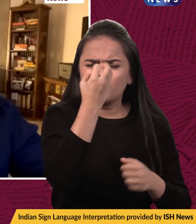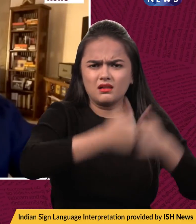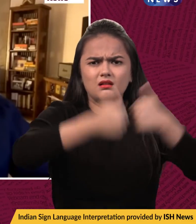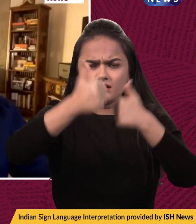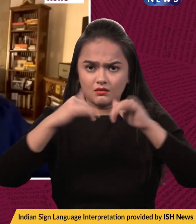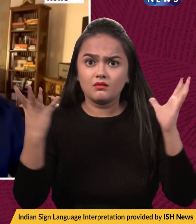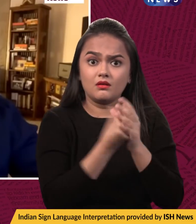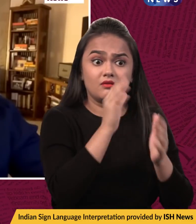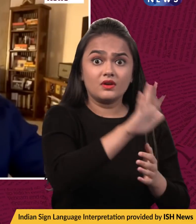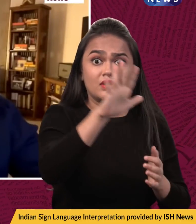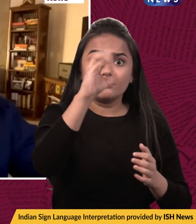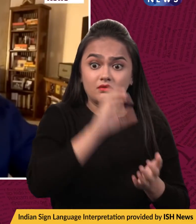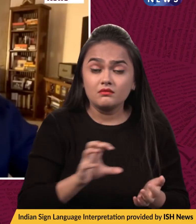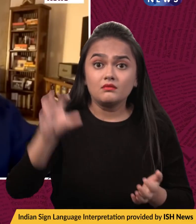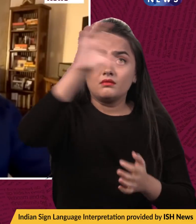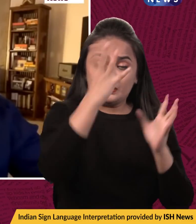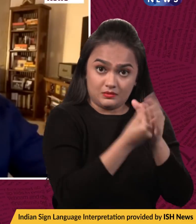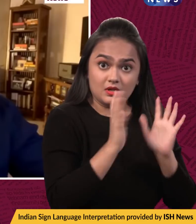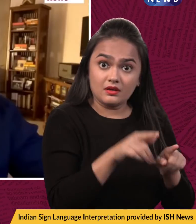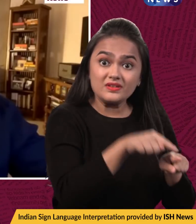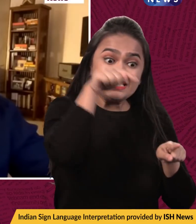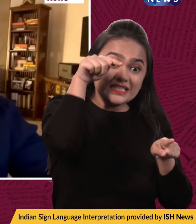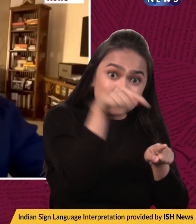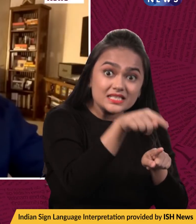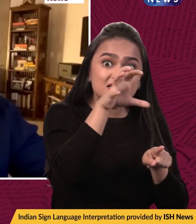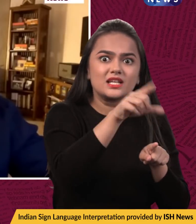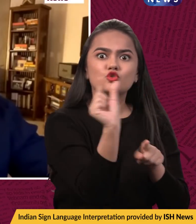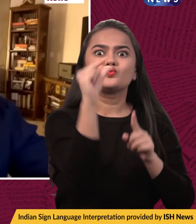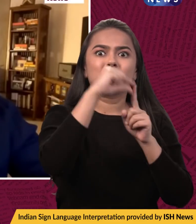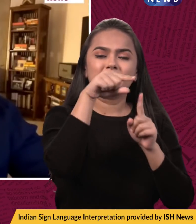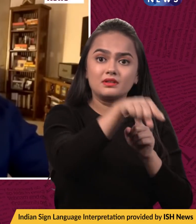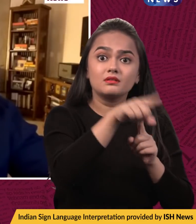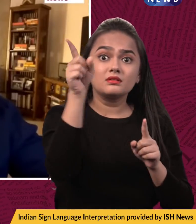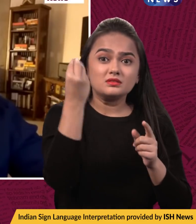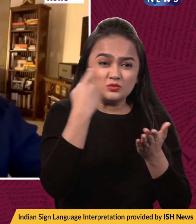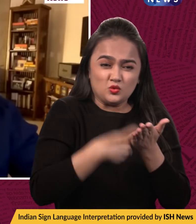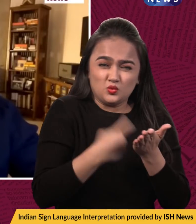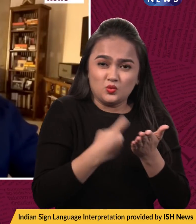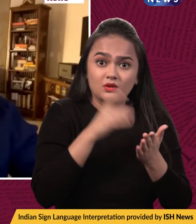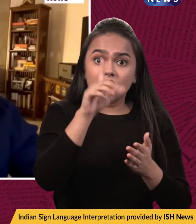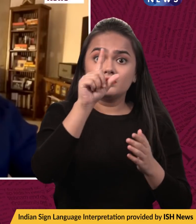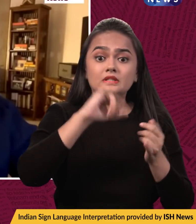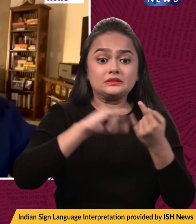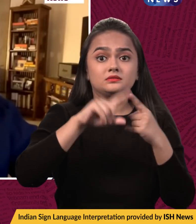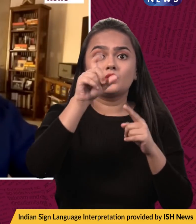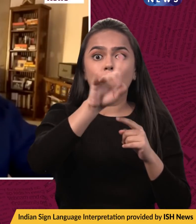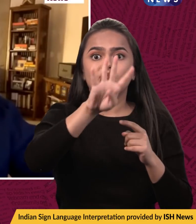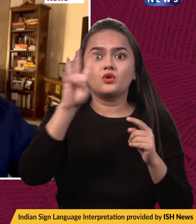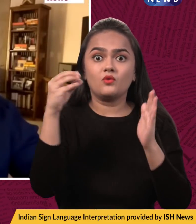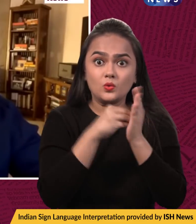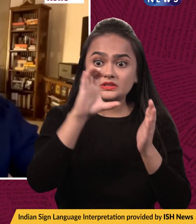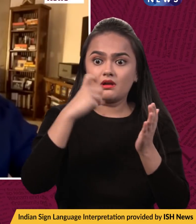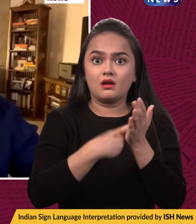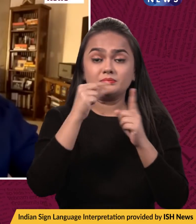in 550 locations in the state of Punjab. In the state of Uttar Pradesh, restrictions under Section 144 of the